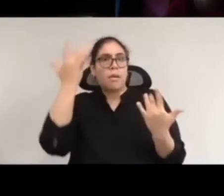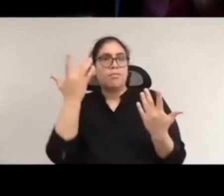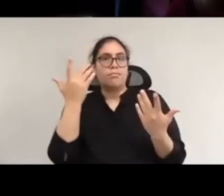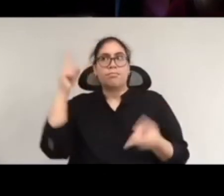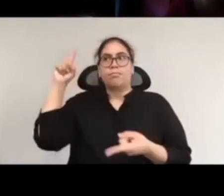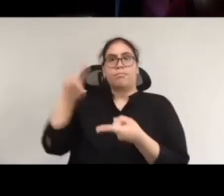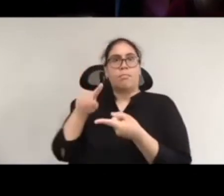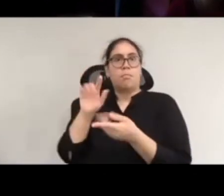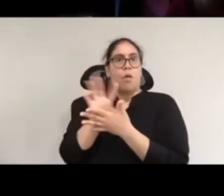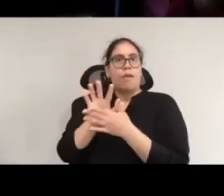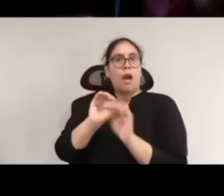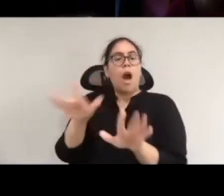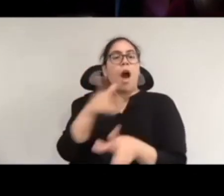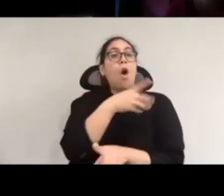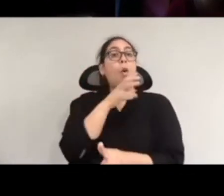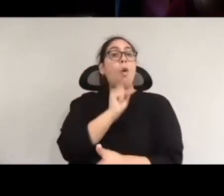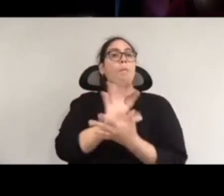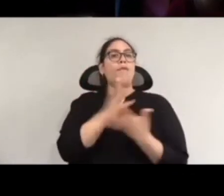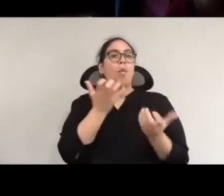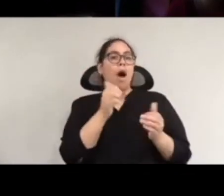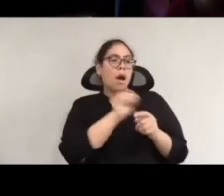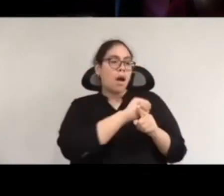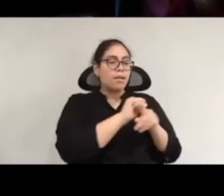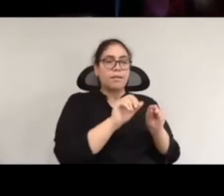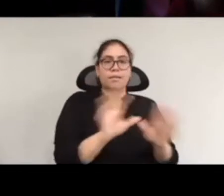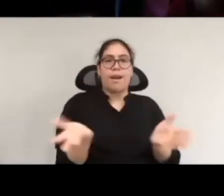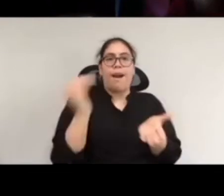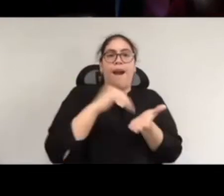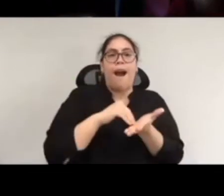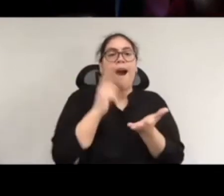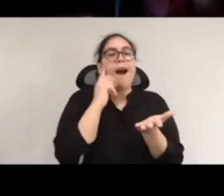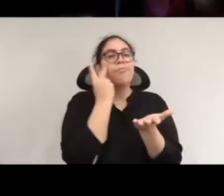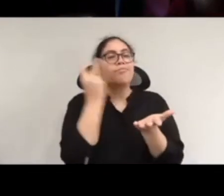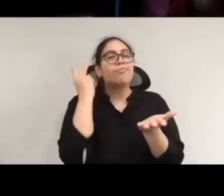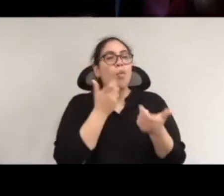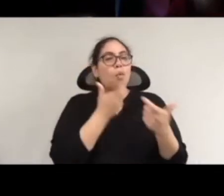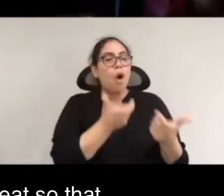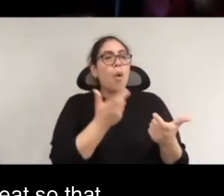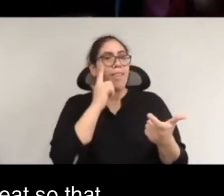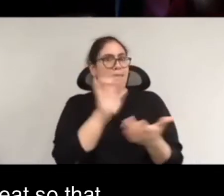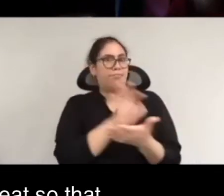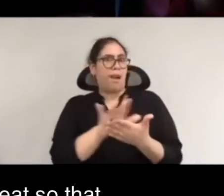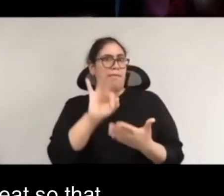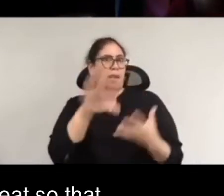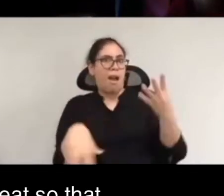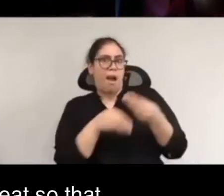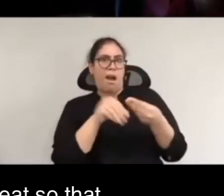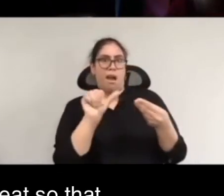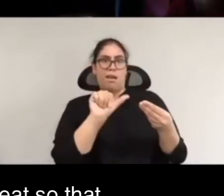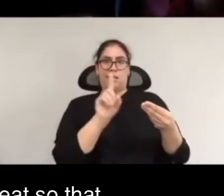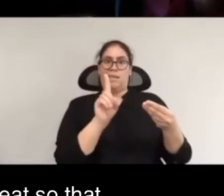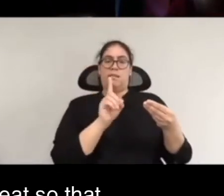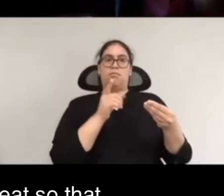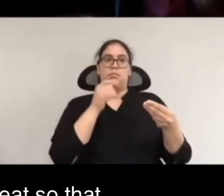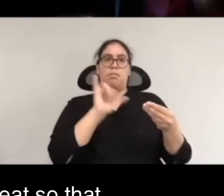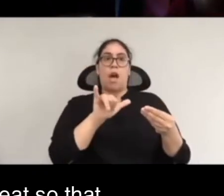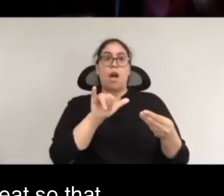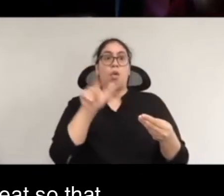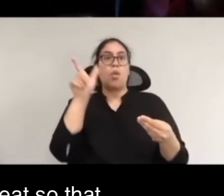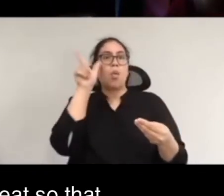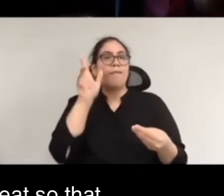older movies. So I think if older films can get the audio description as well, it would be great so that low vision